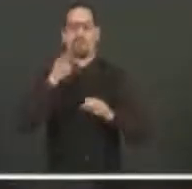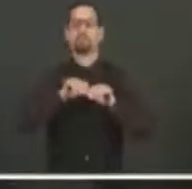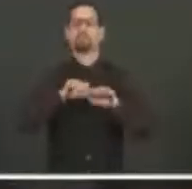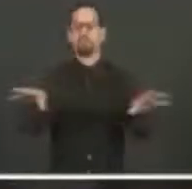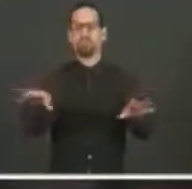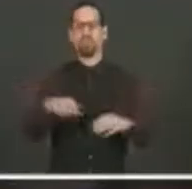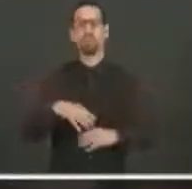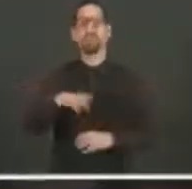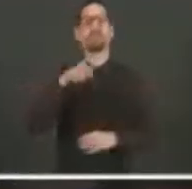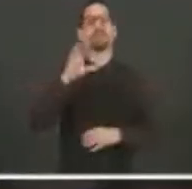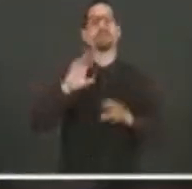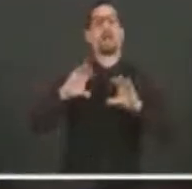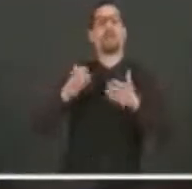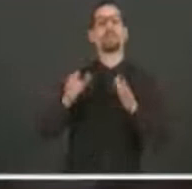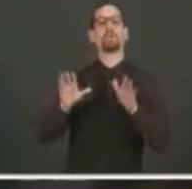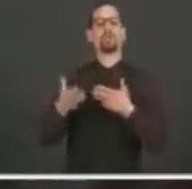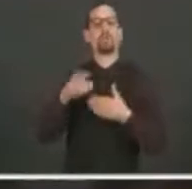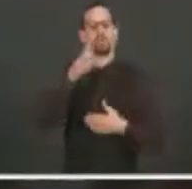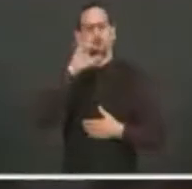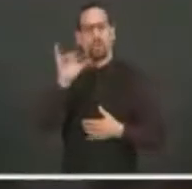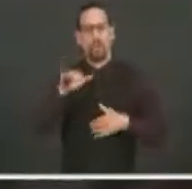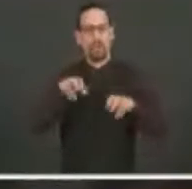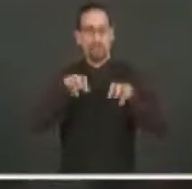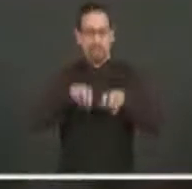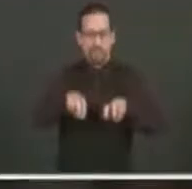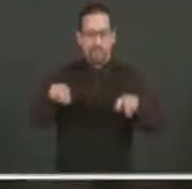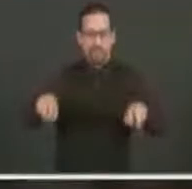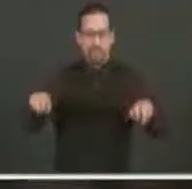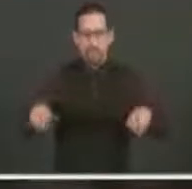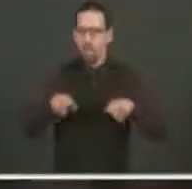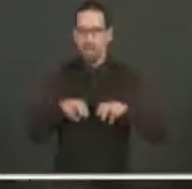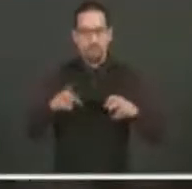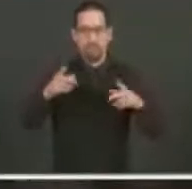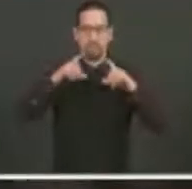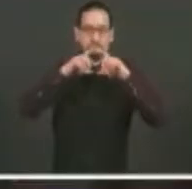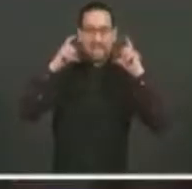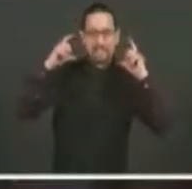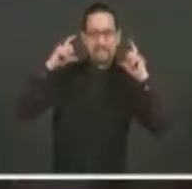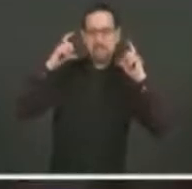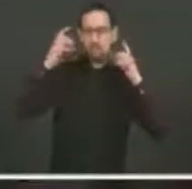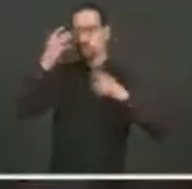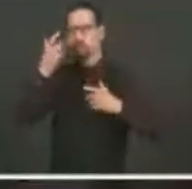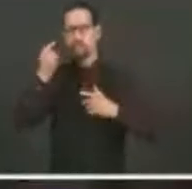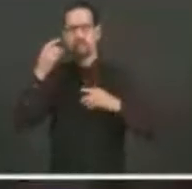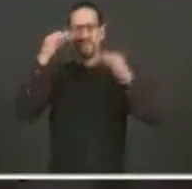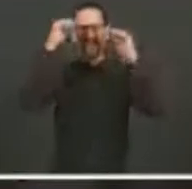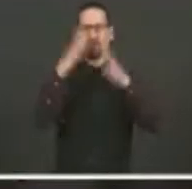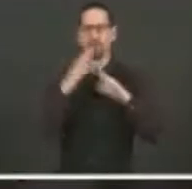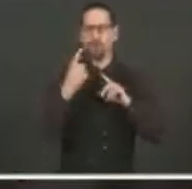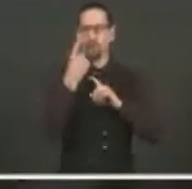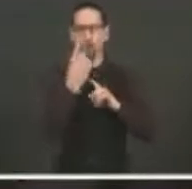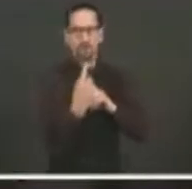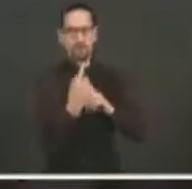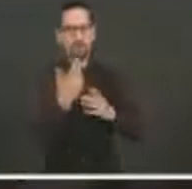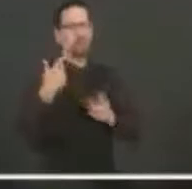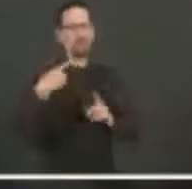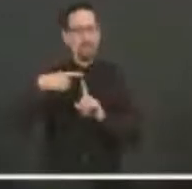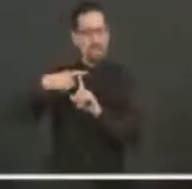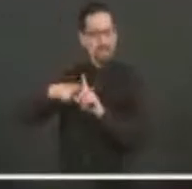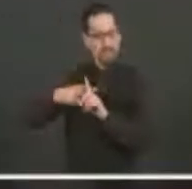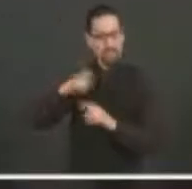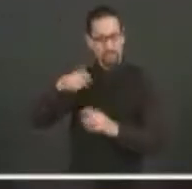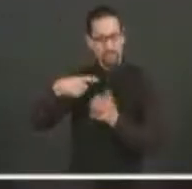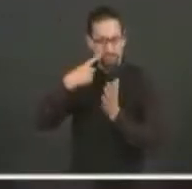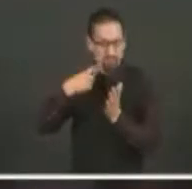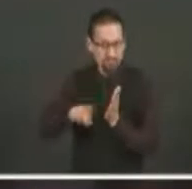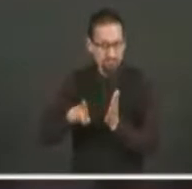cleaning protocols, face coverings, screening students and staff, school schedules, visitors,